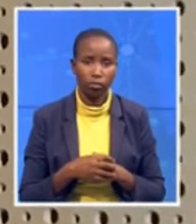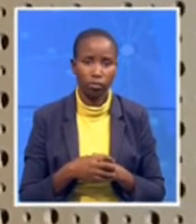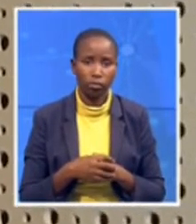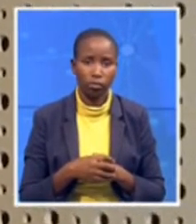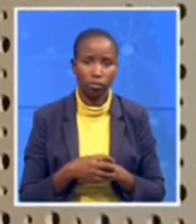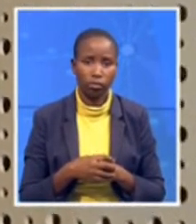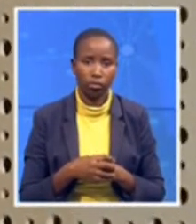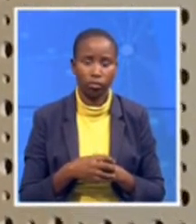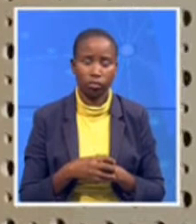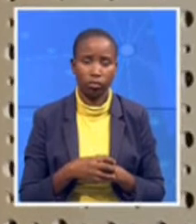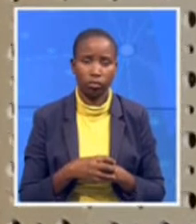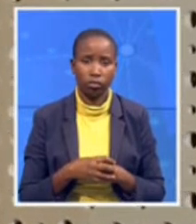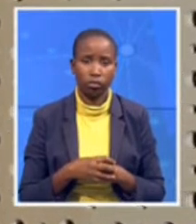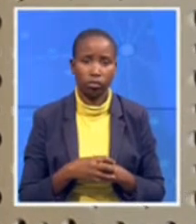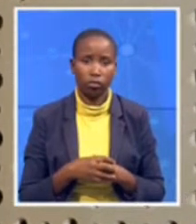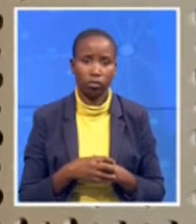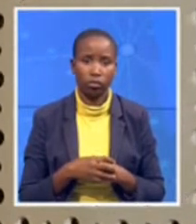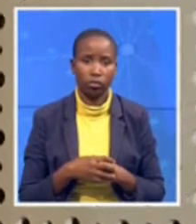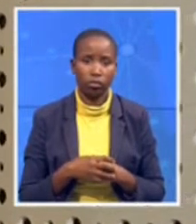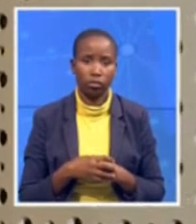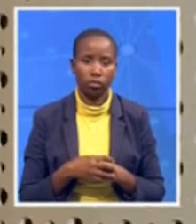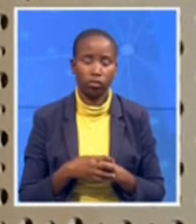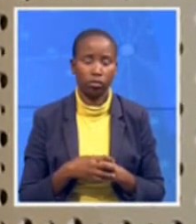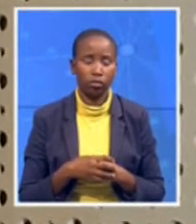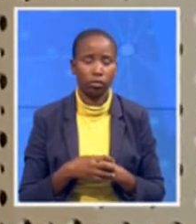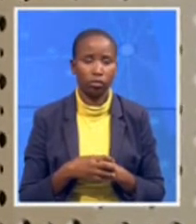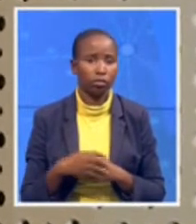First one is from John Fermil from my program.